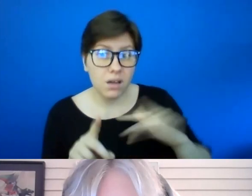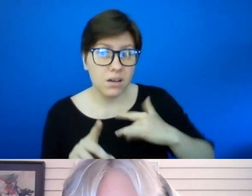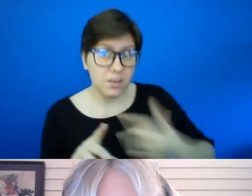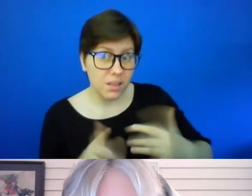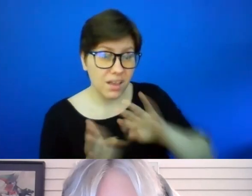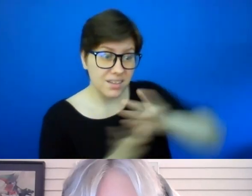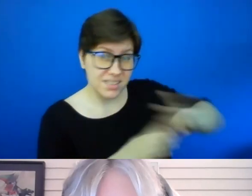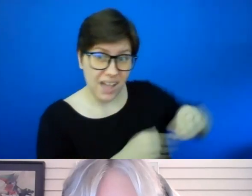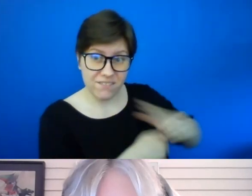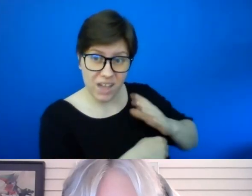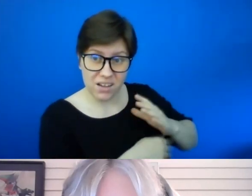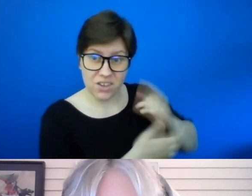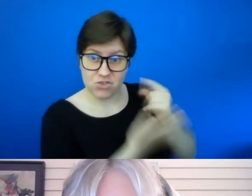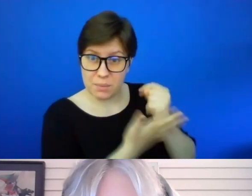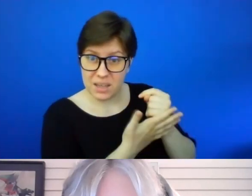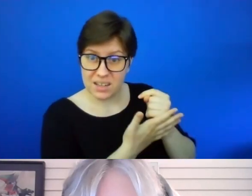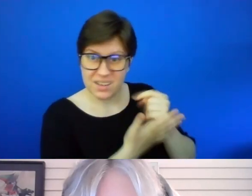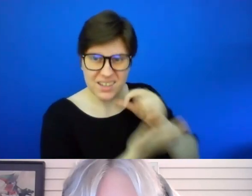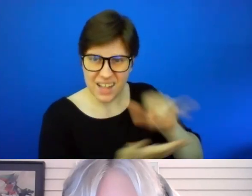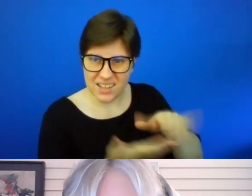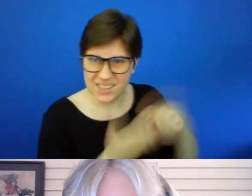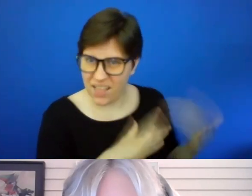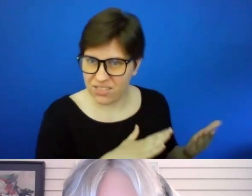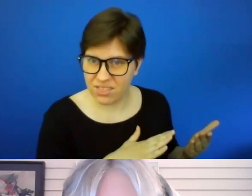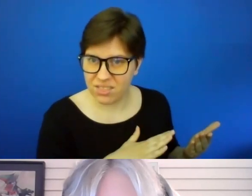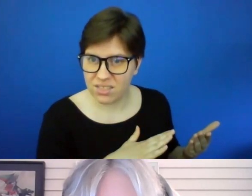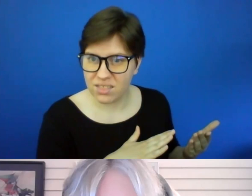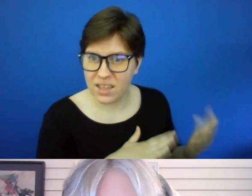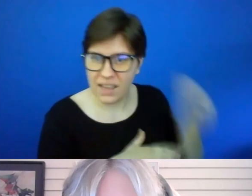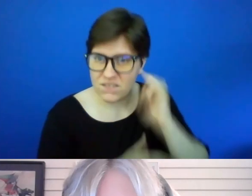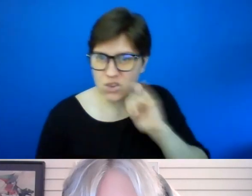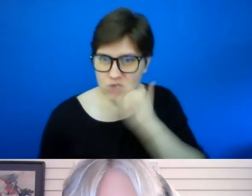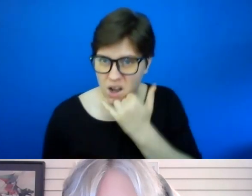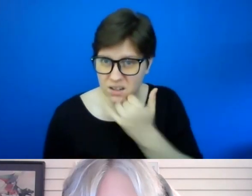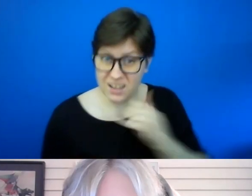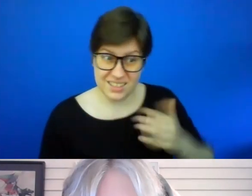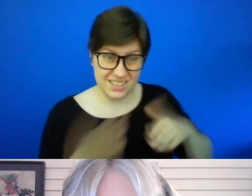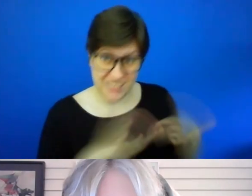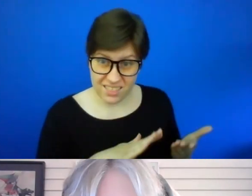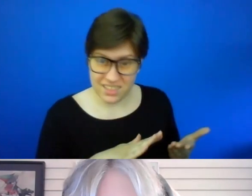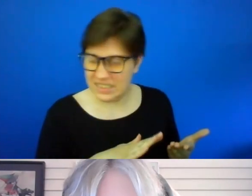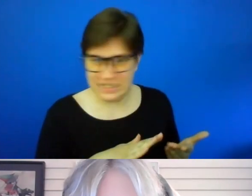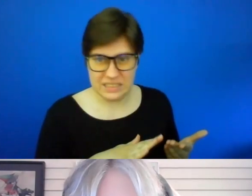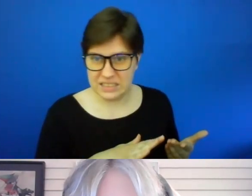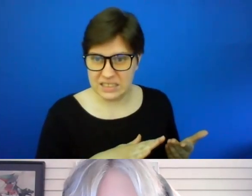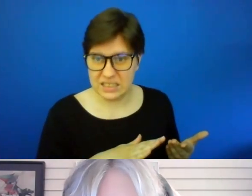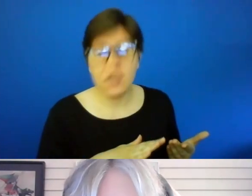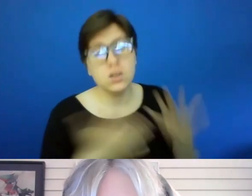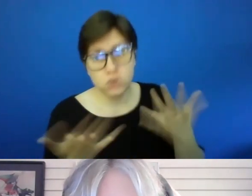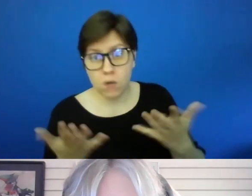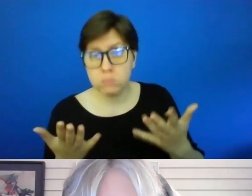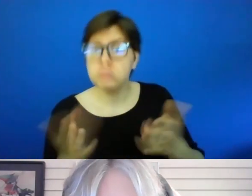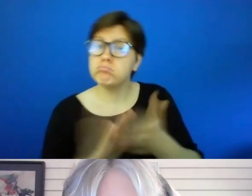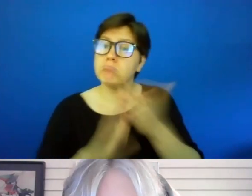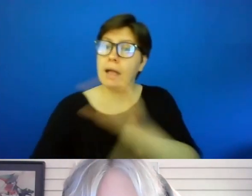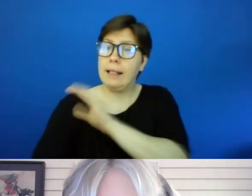a treatment is not death when it's mistaken. So they were running a clinical trial